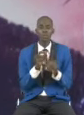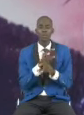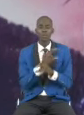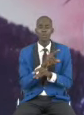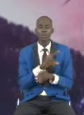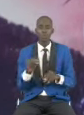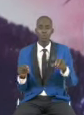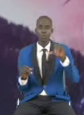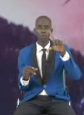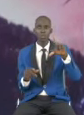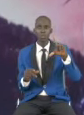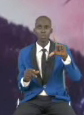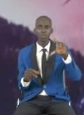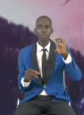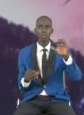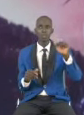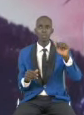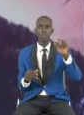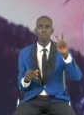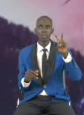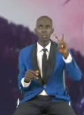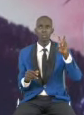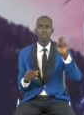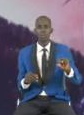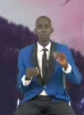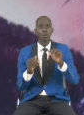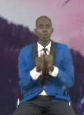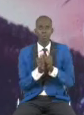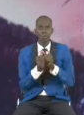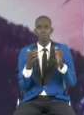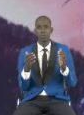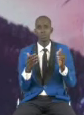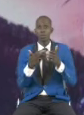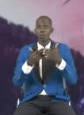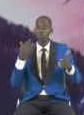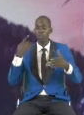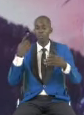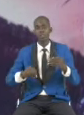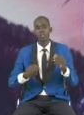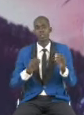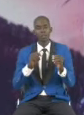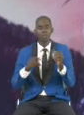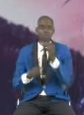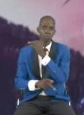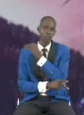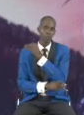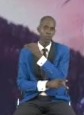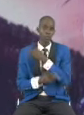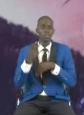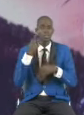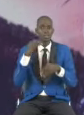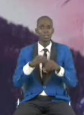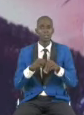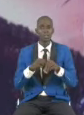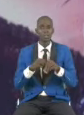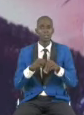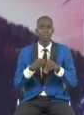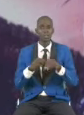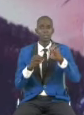before the Passover. We're looking at Exodus chapter 12, reading from verse